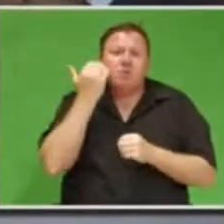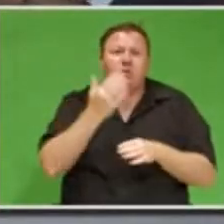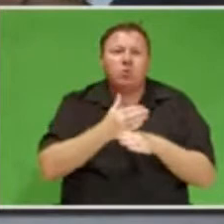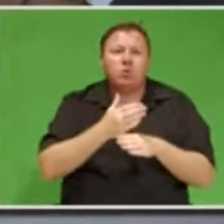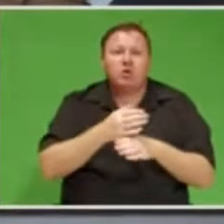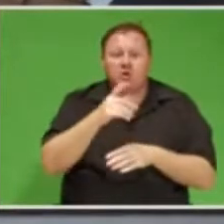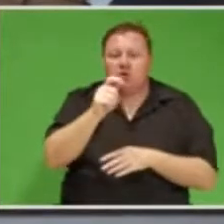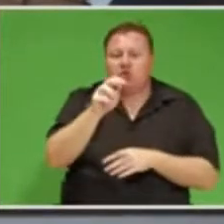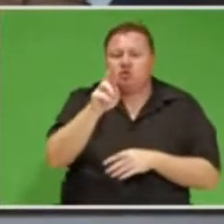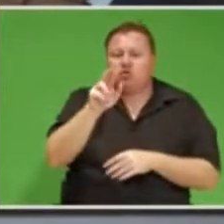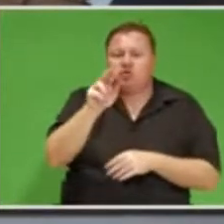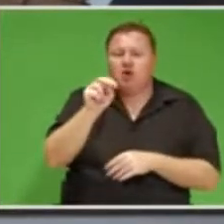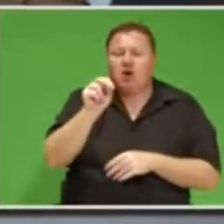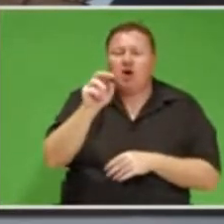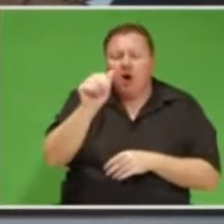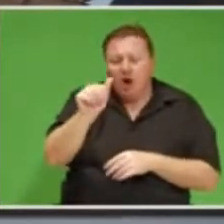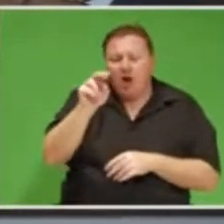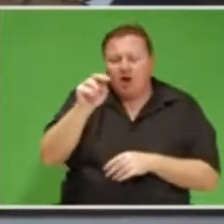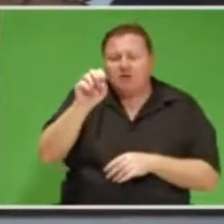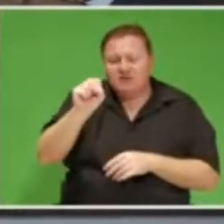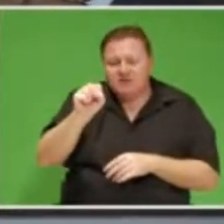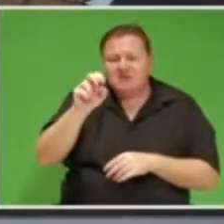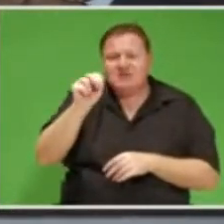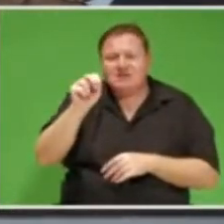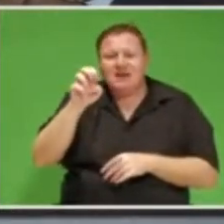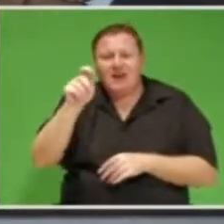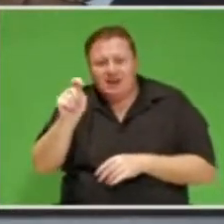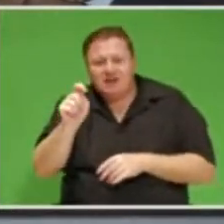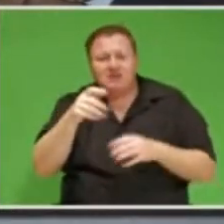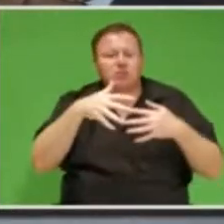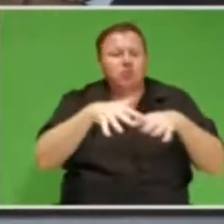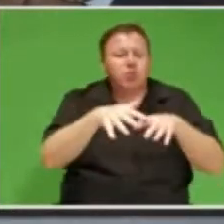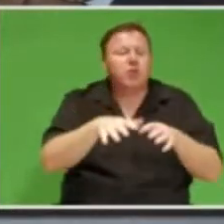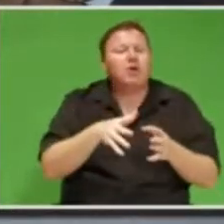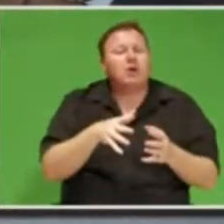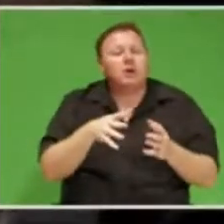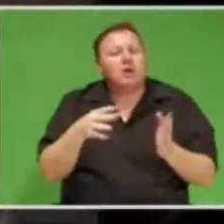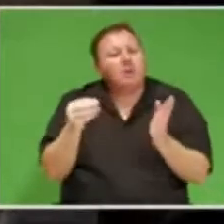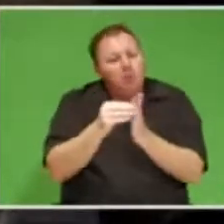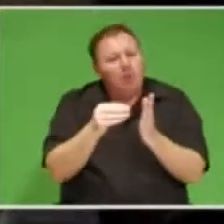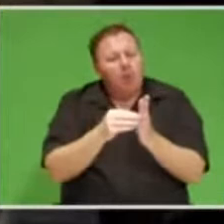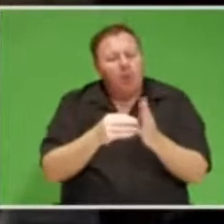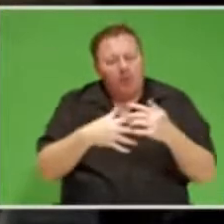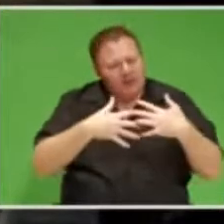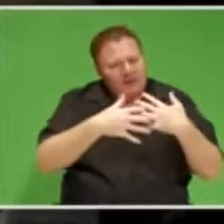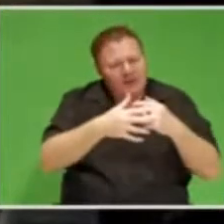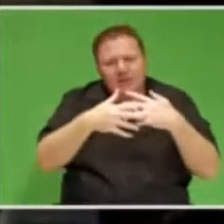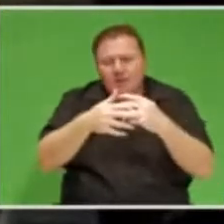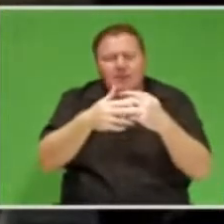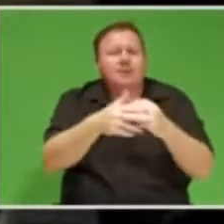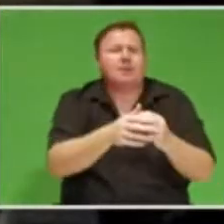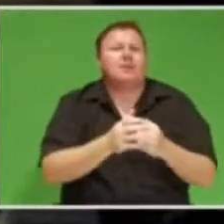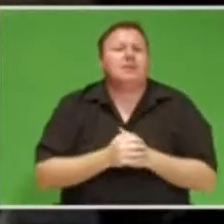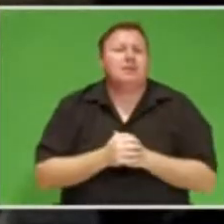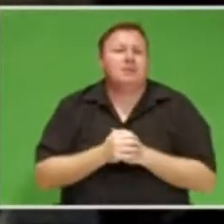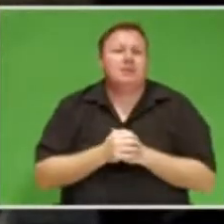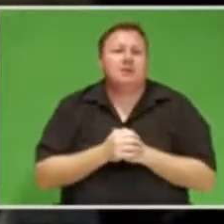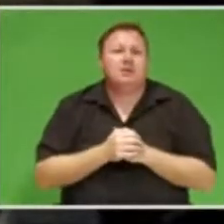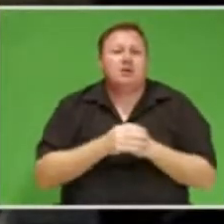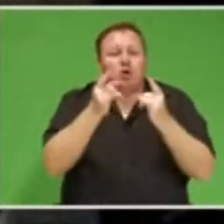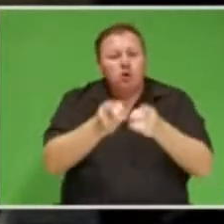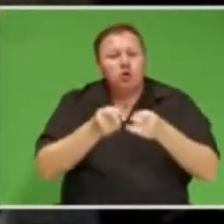that will translate our policy commitments into reality, including the restructuring of the Transnet freight